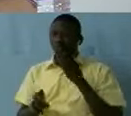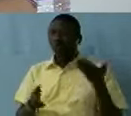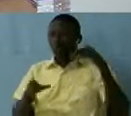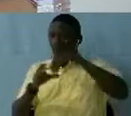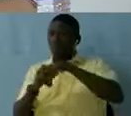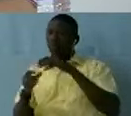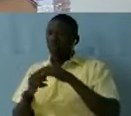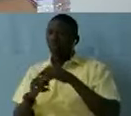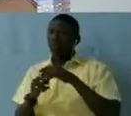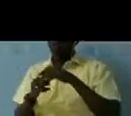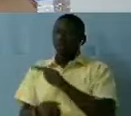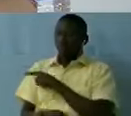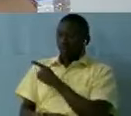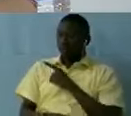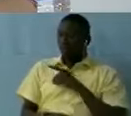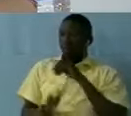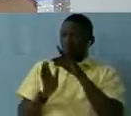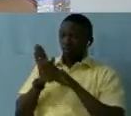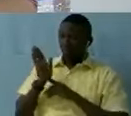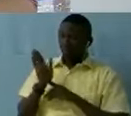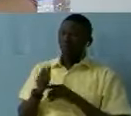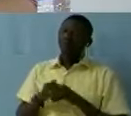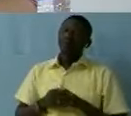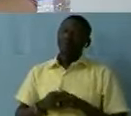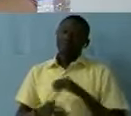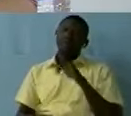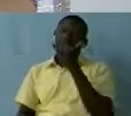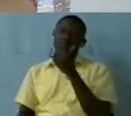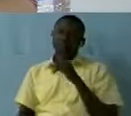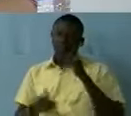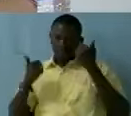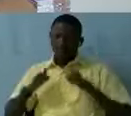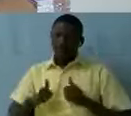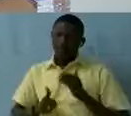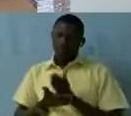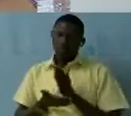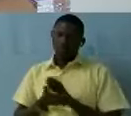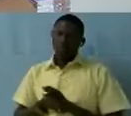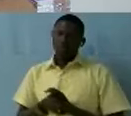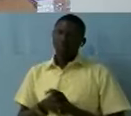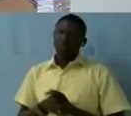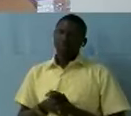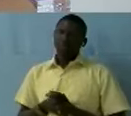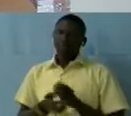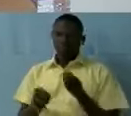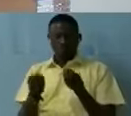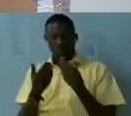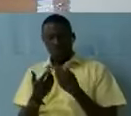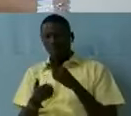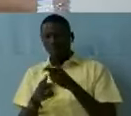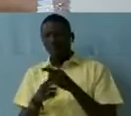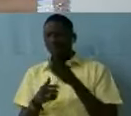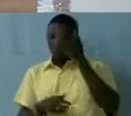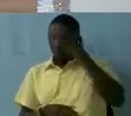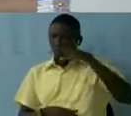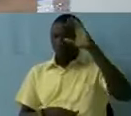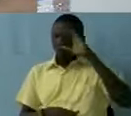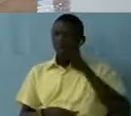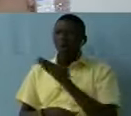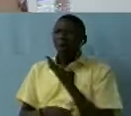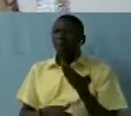tani njararoto. Yes, that happened. Can you tell this commission how many batches you are aware of? Afanyi commission